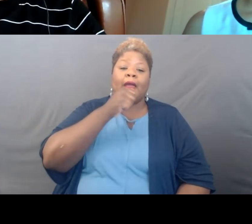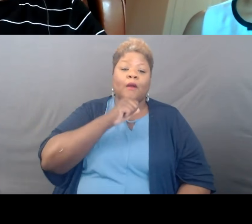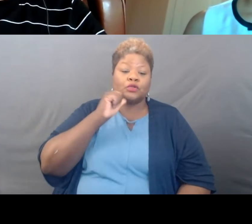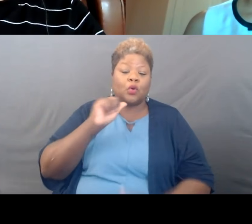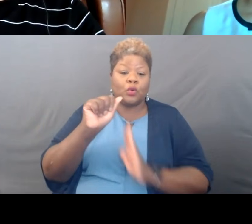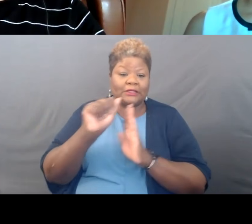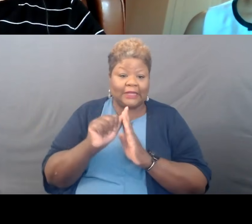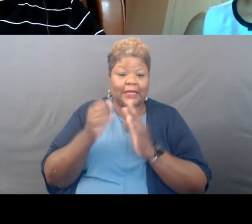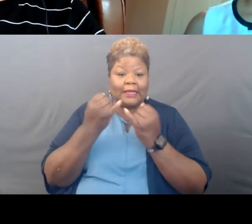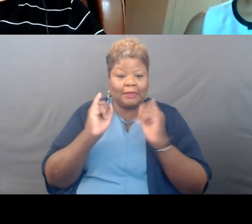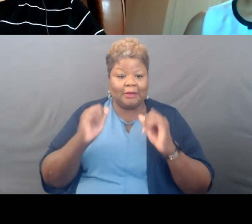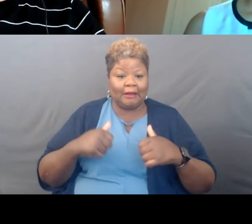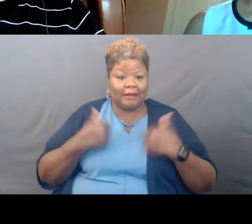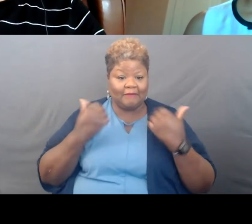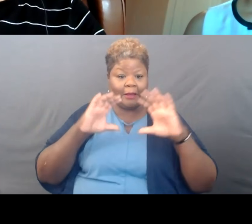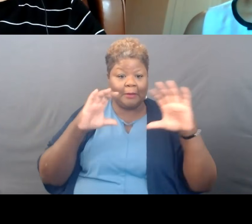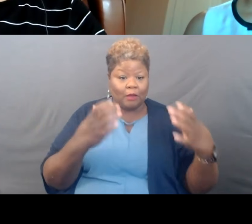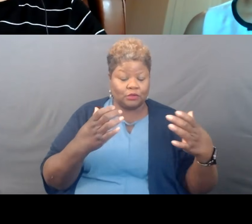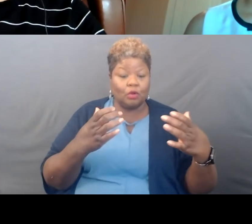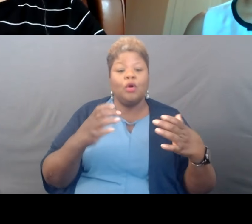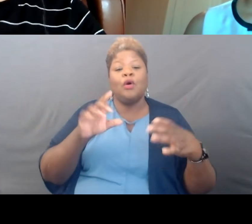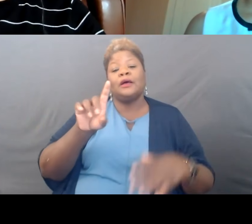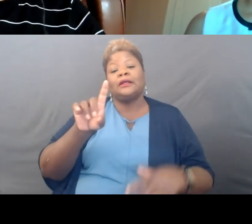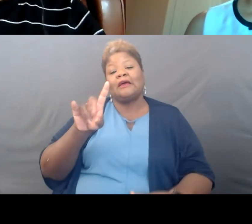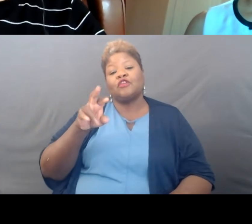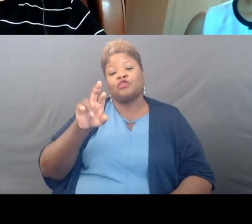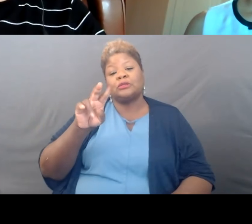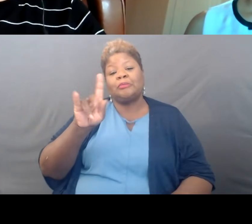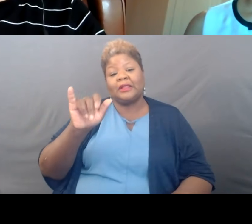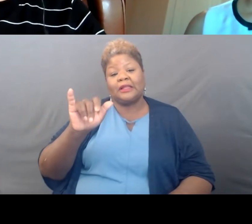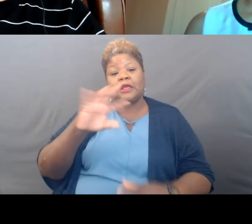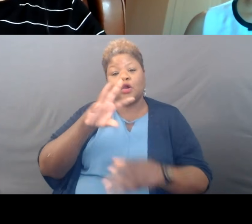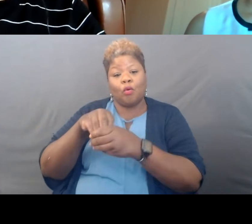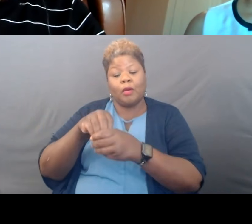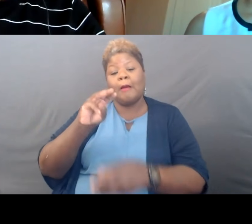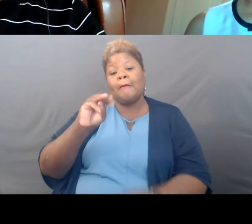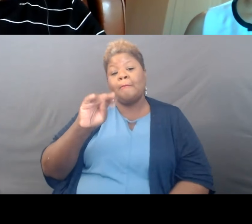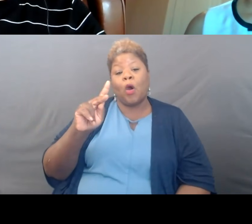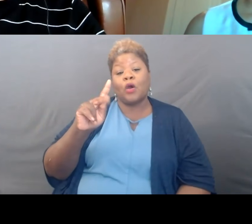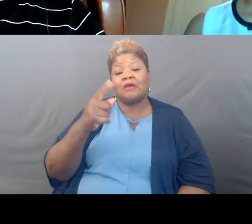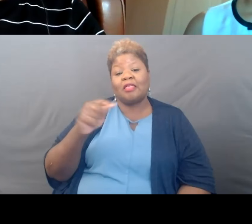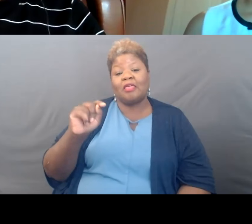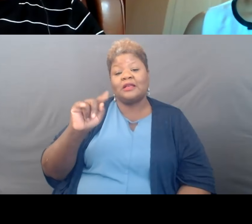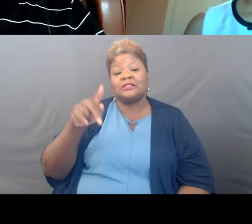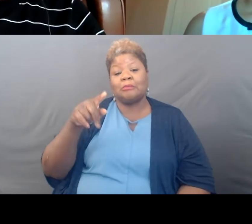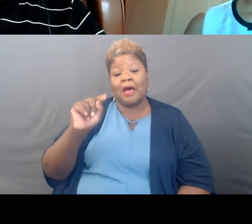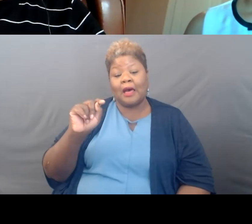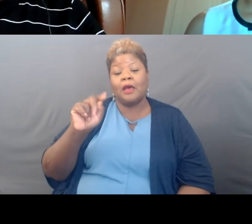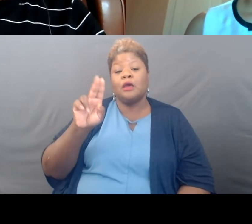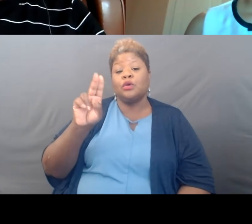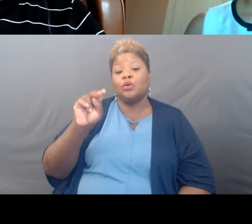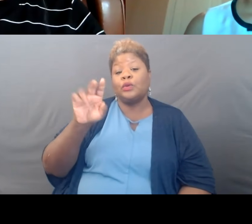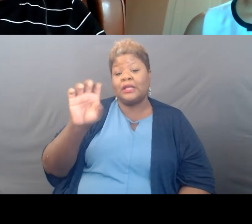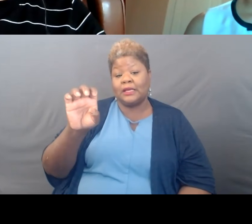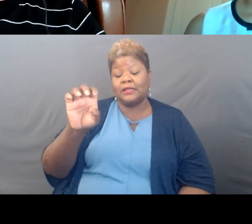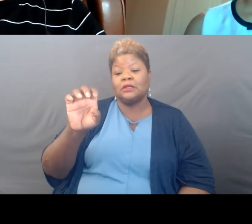Living Council, Diverse Ability Incorporated, Marks the Spot, Uniques, Sun